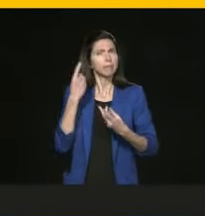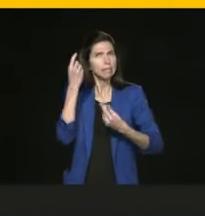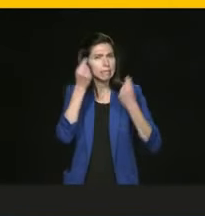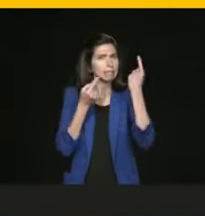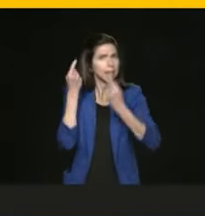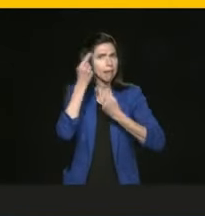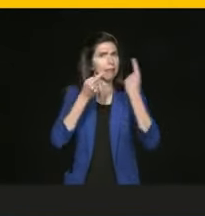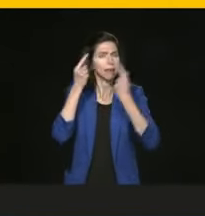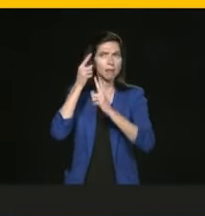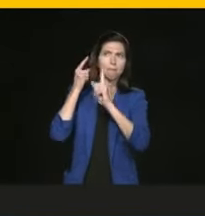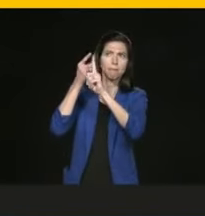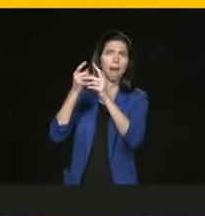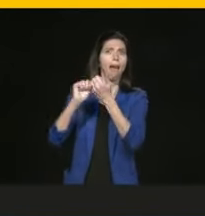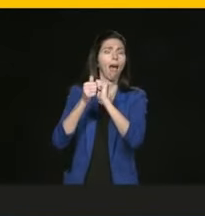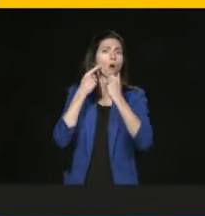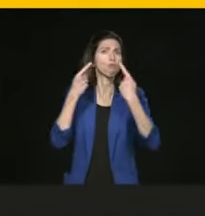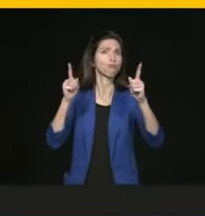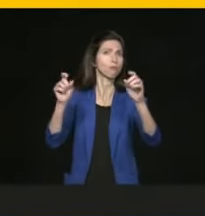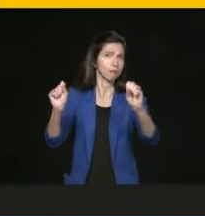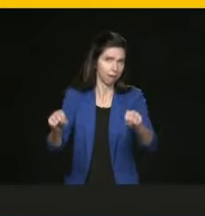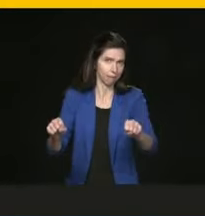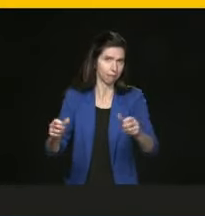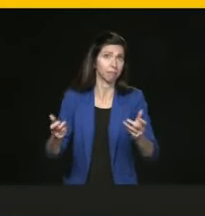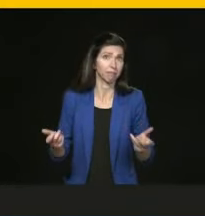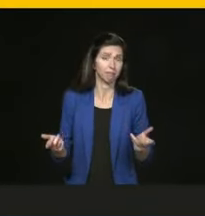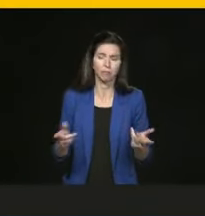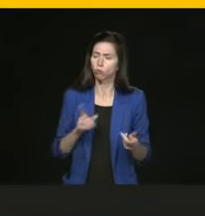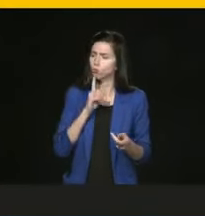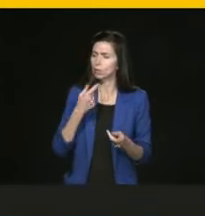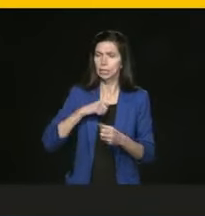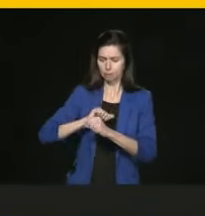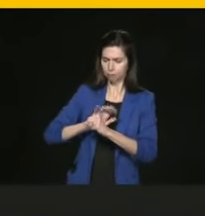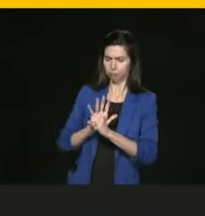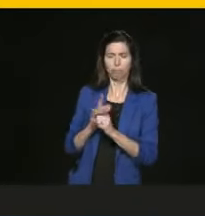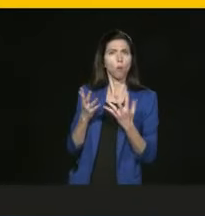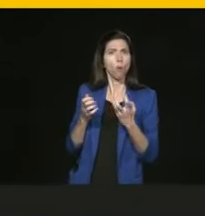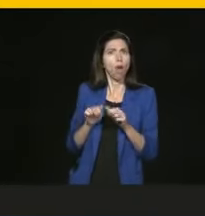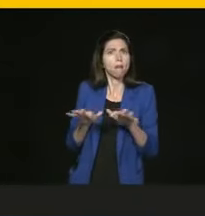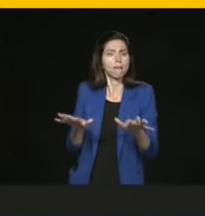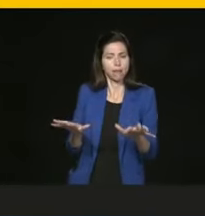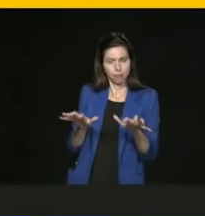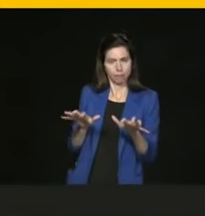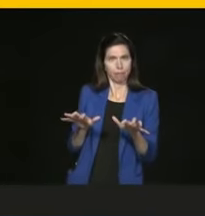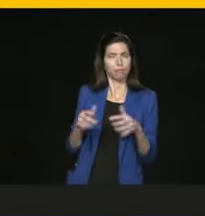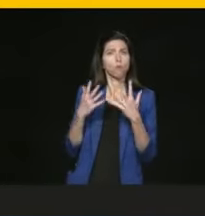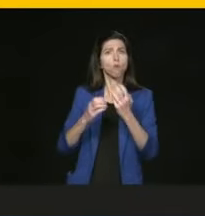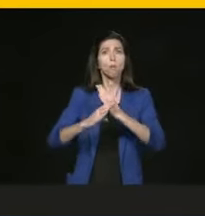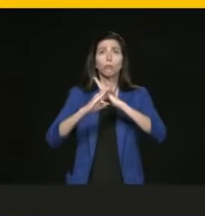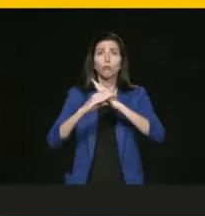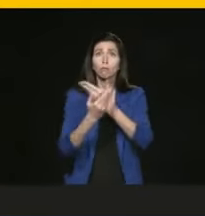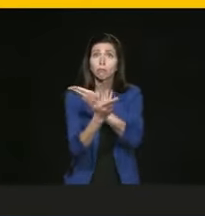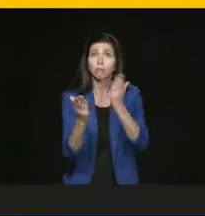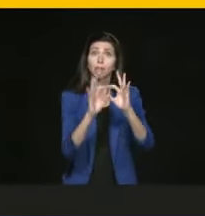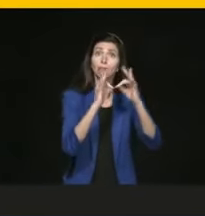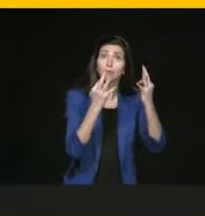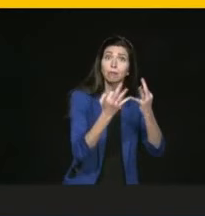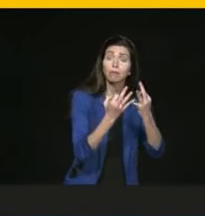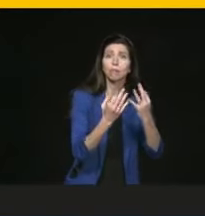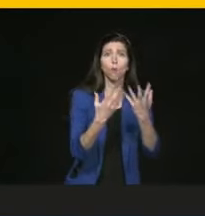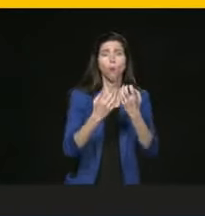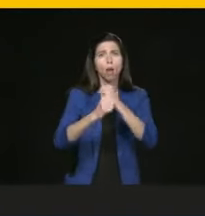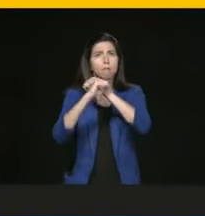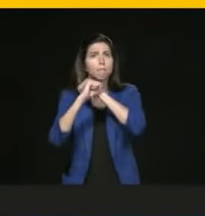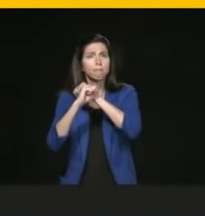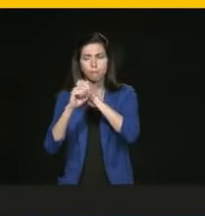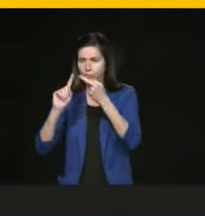spread of this terrible virus to protect our families, our friends, and our fellow Canadians.